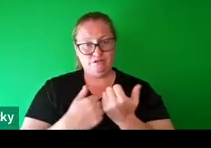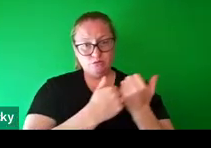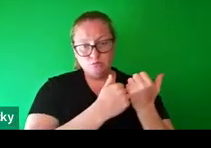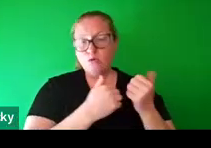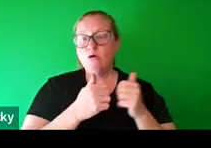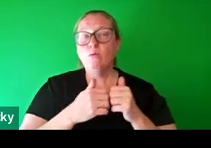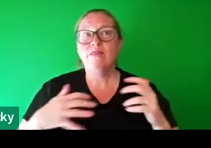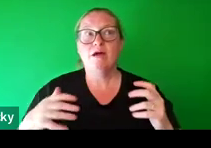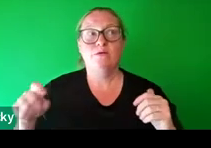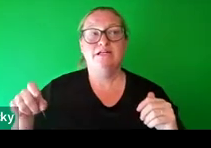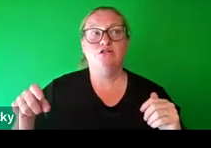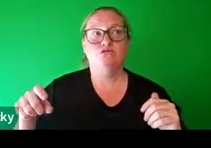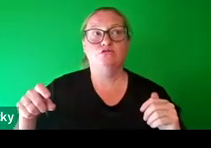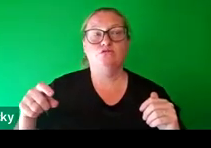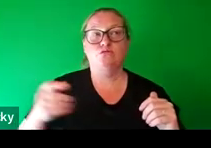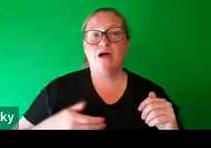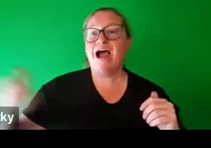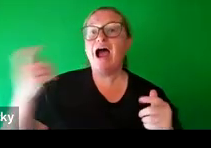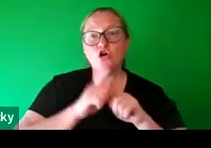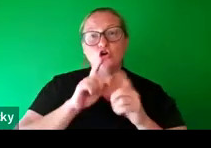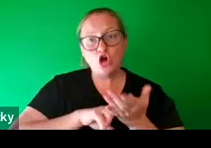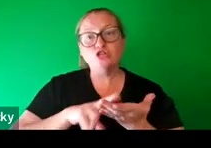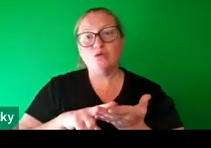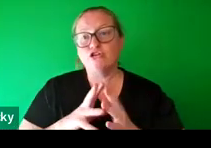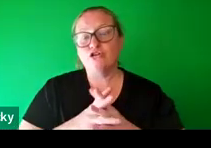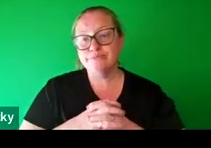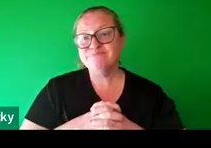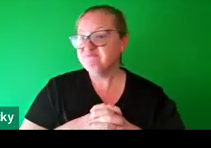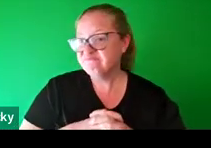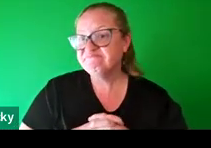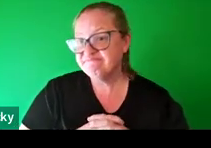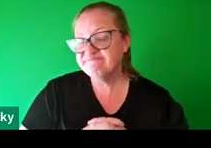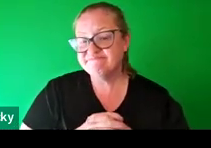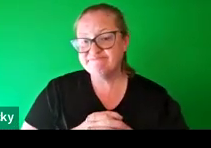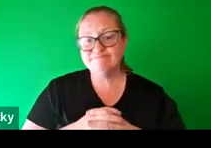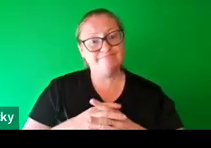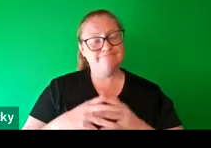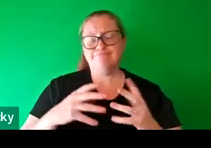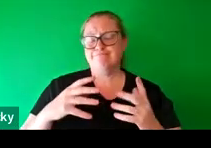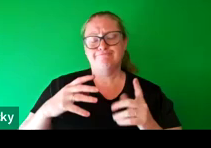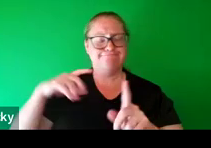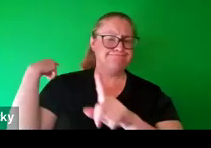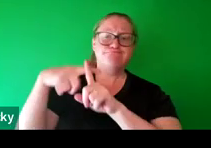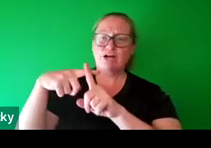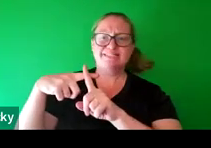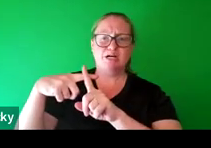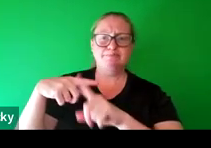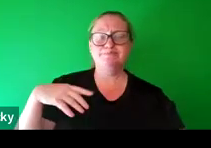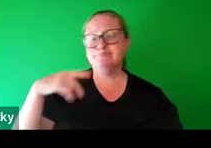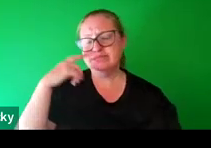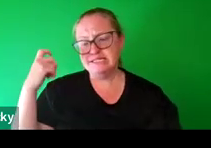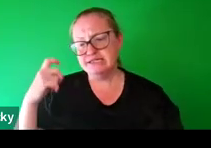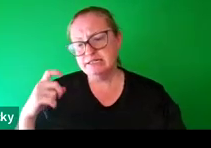to bring in contractors. So that was a very good bright spot because Ms. Poily,